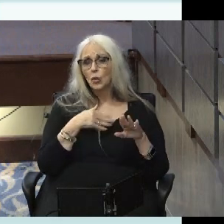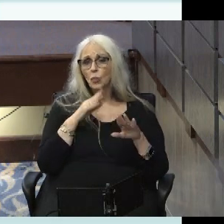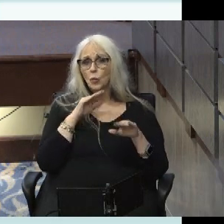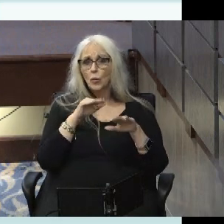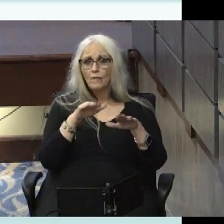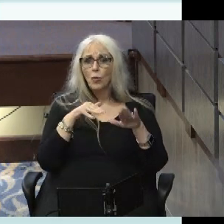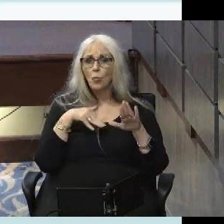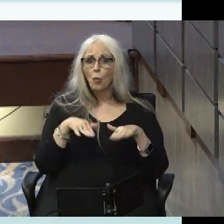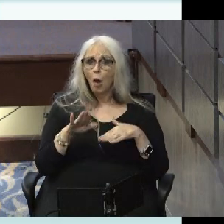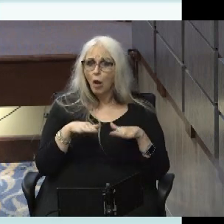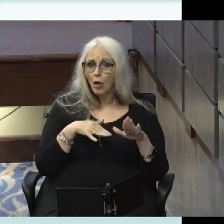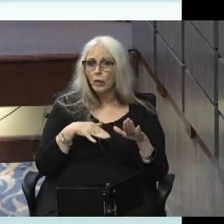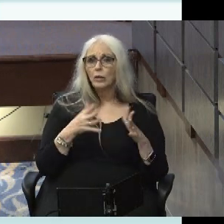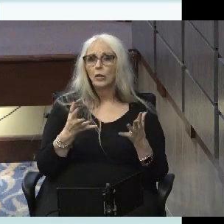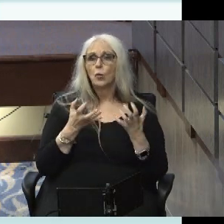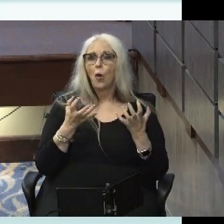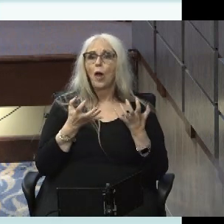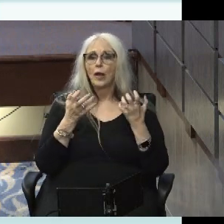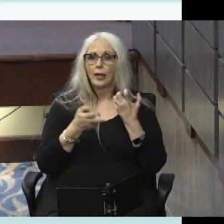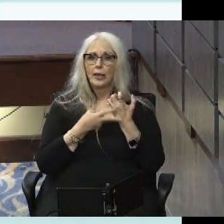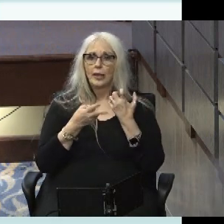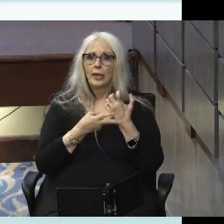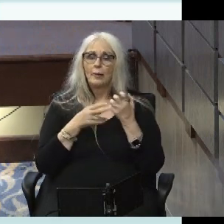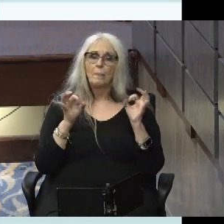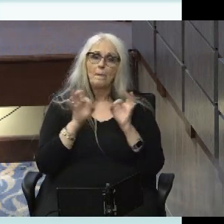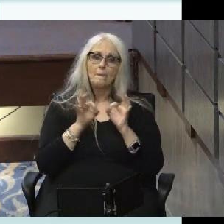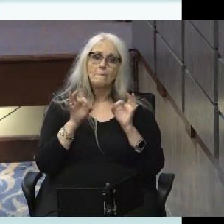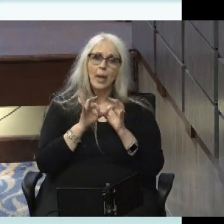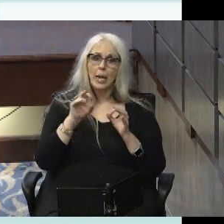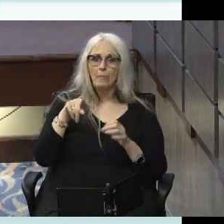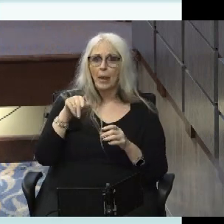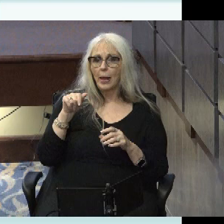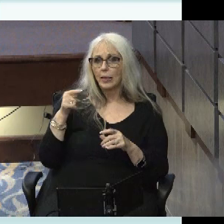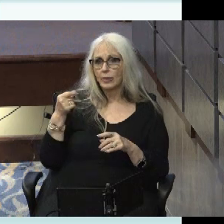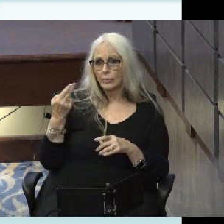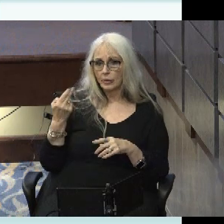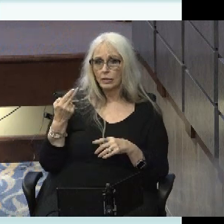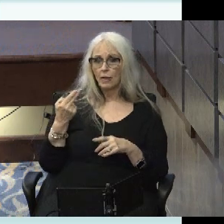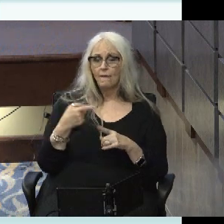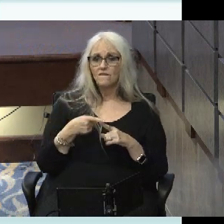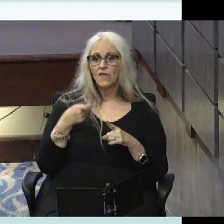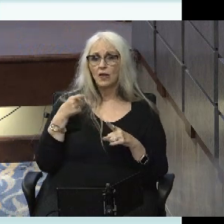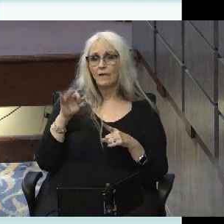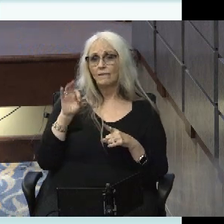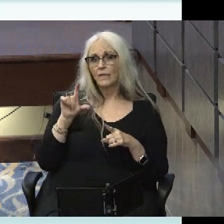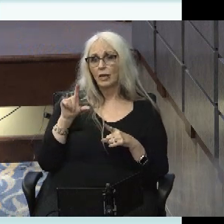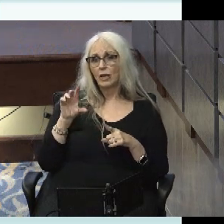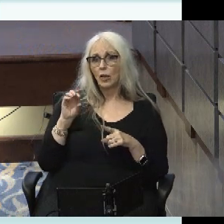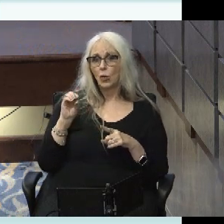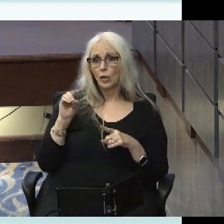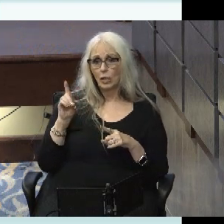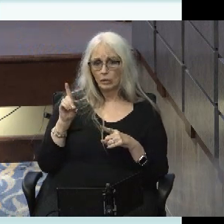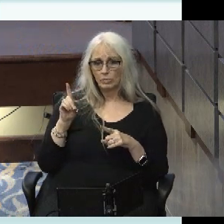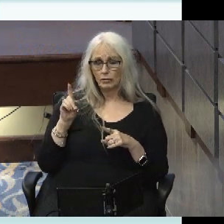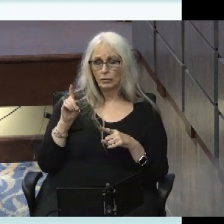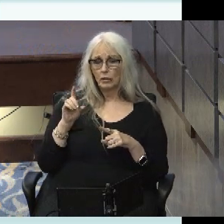wanting to keep the main path out of the flood has been a goal. So